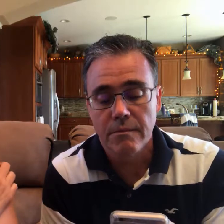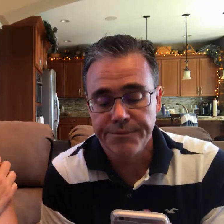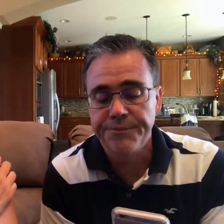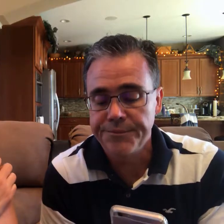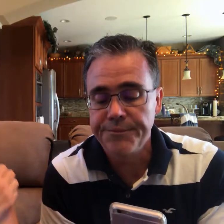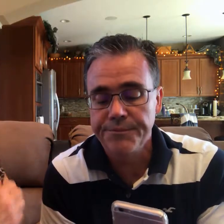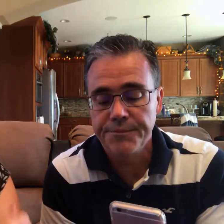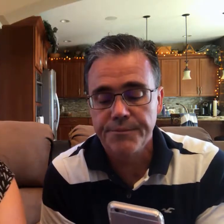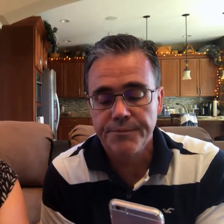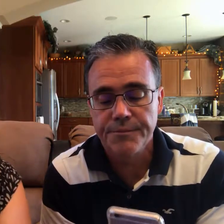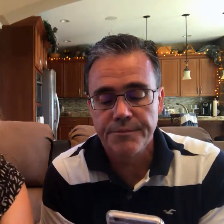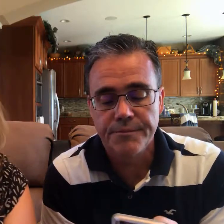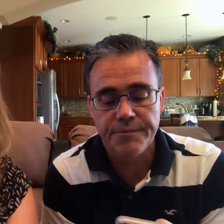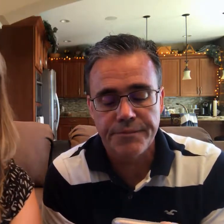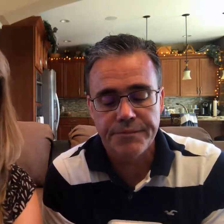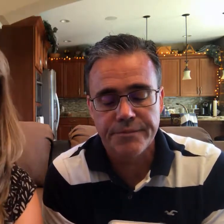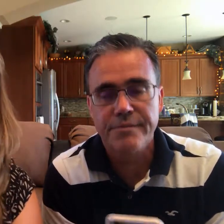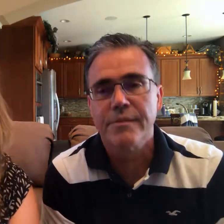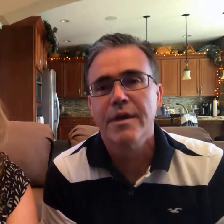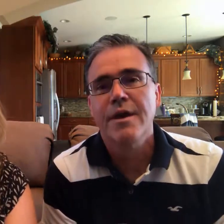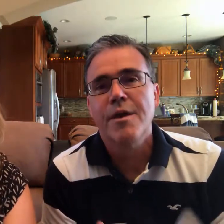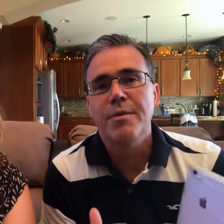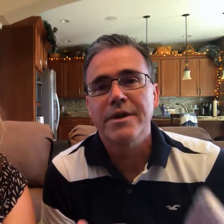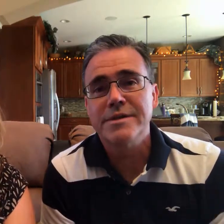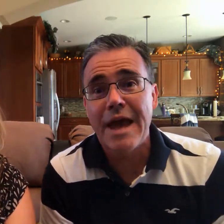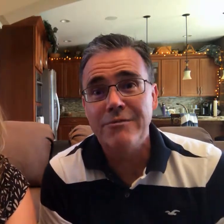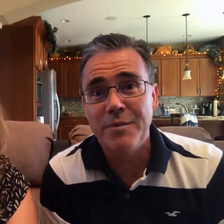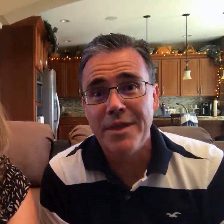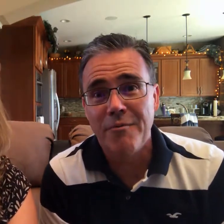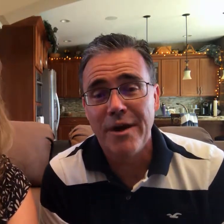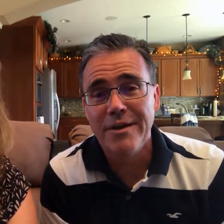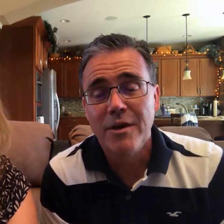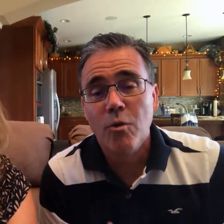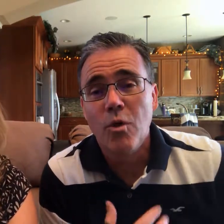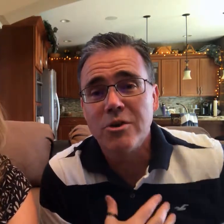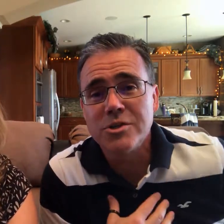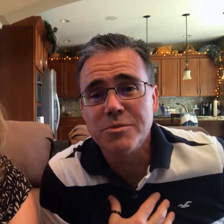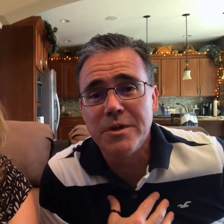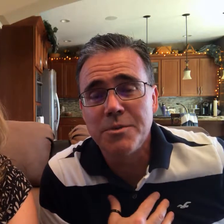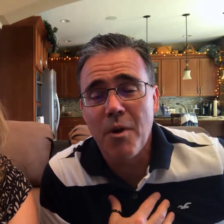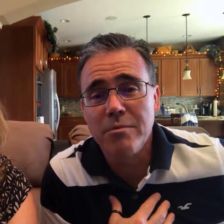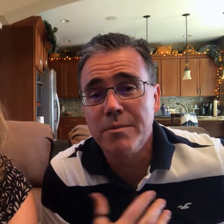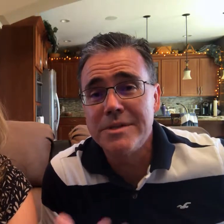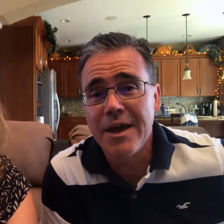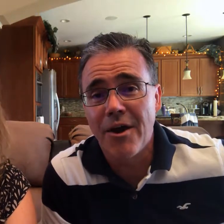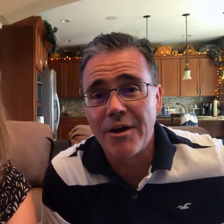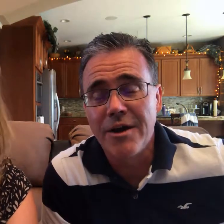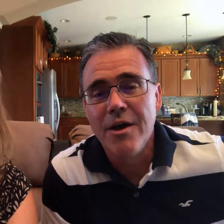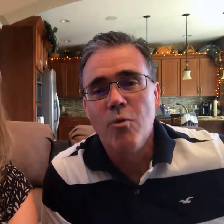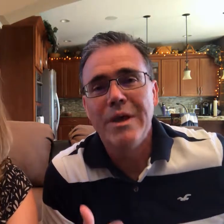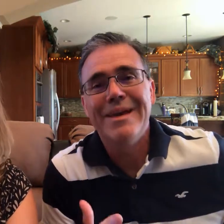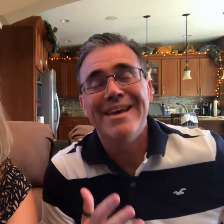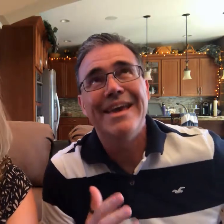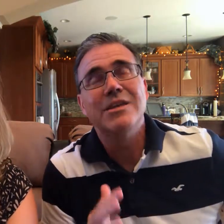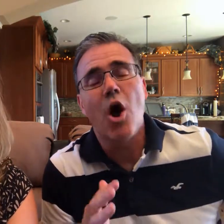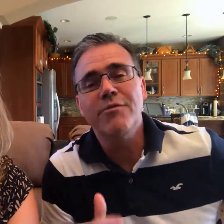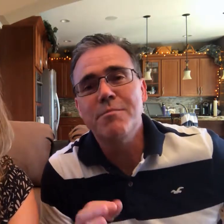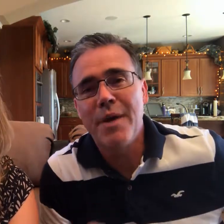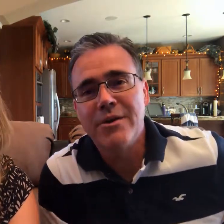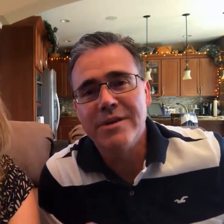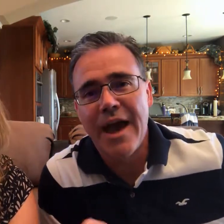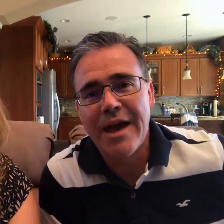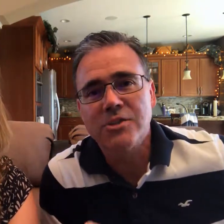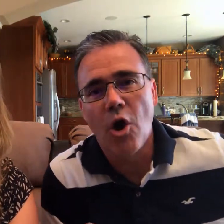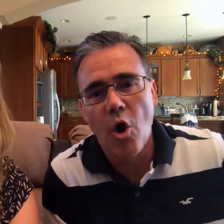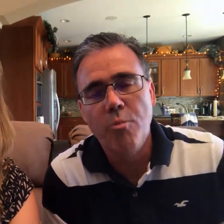friends today? Mm-hmm. Oh my goodness, how frustrating is that? But it doesn't have to be that way. We're just as much the problem as they are. It's